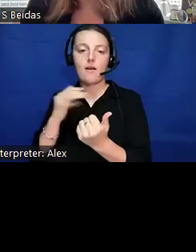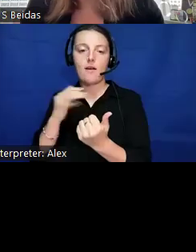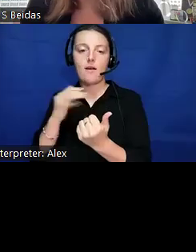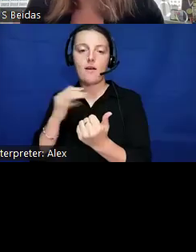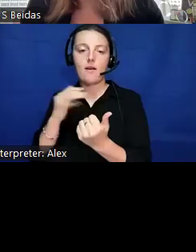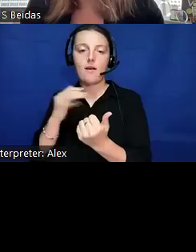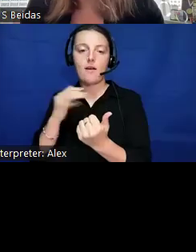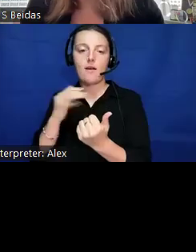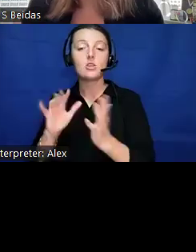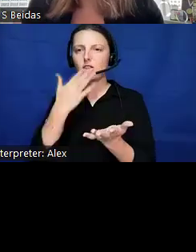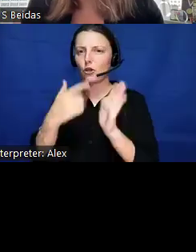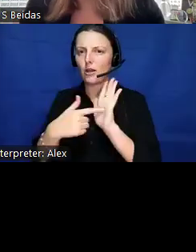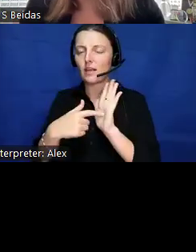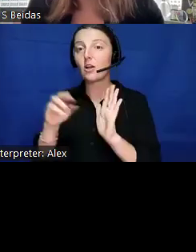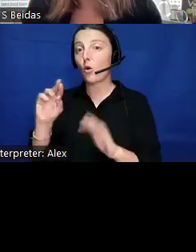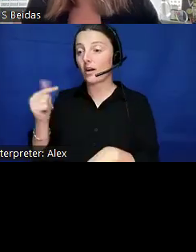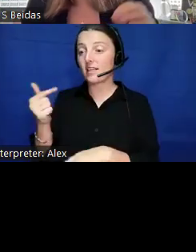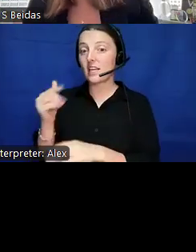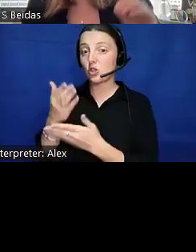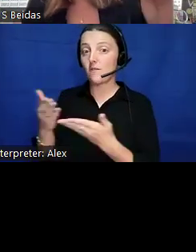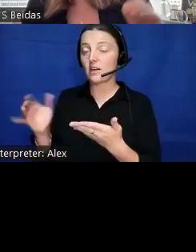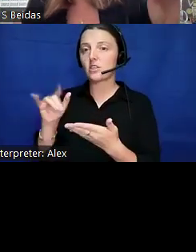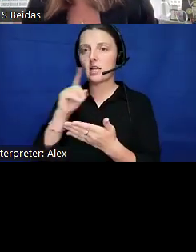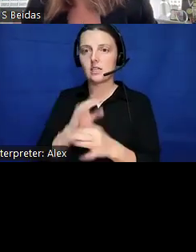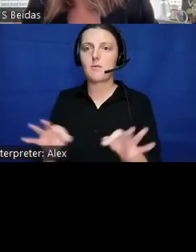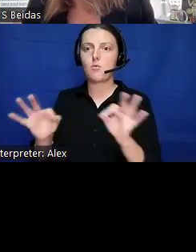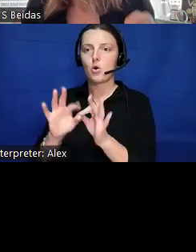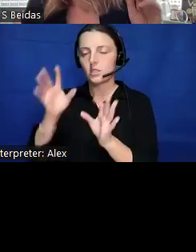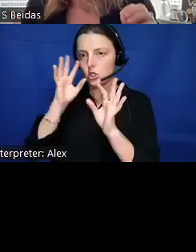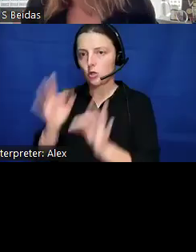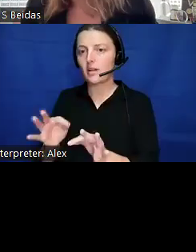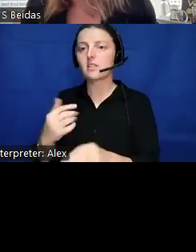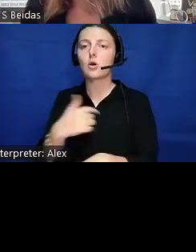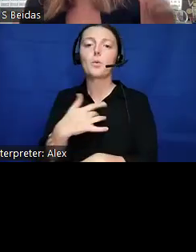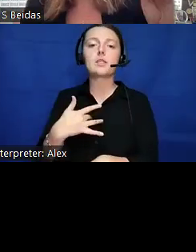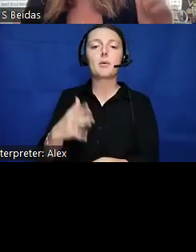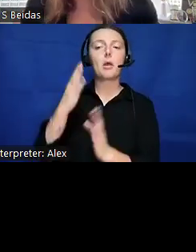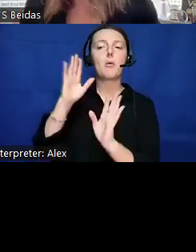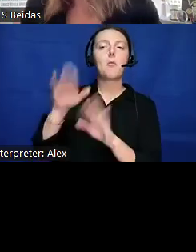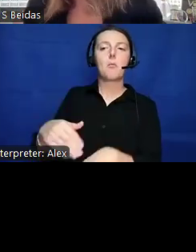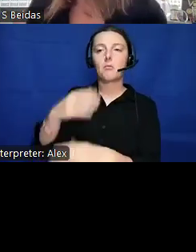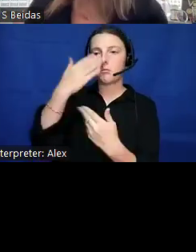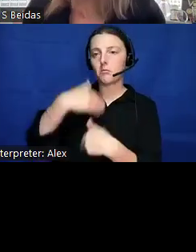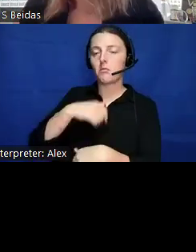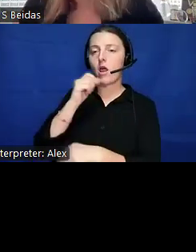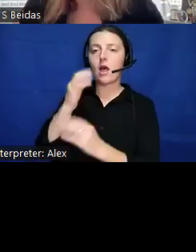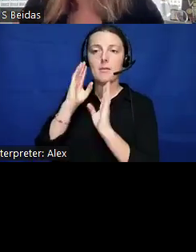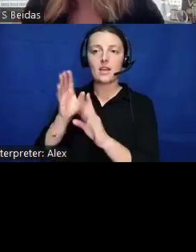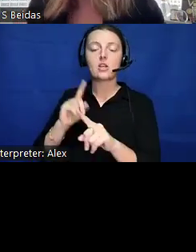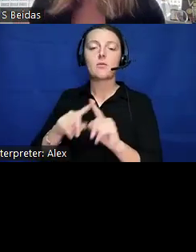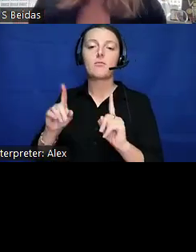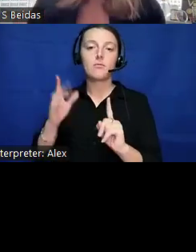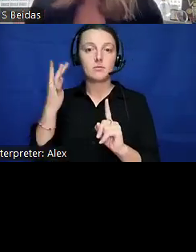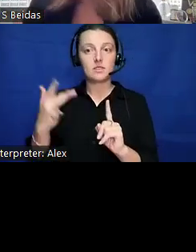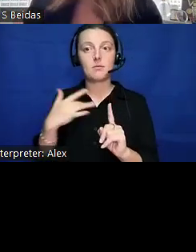the organizational factors are really important determinants, and we tend to not pay attention to them because they are hard and they are hard to change,